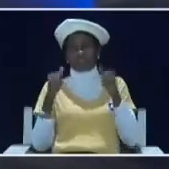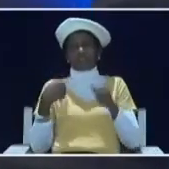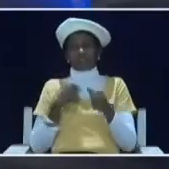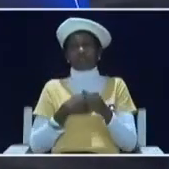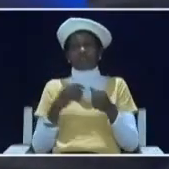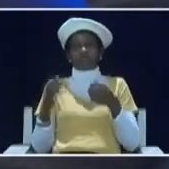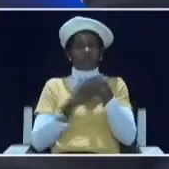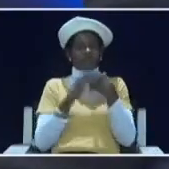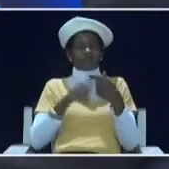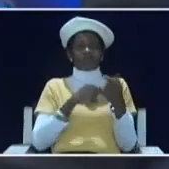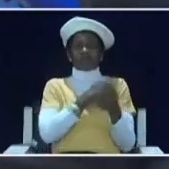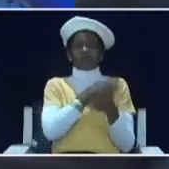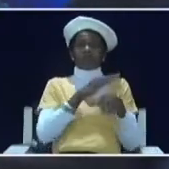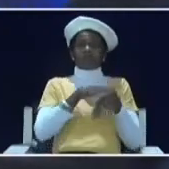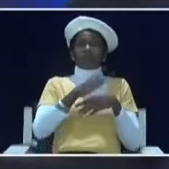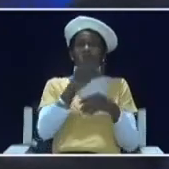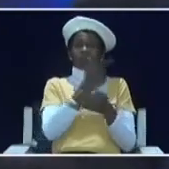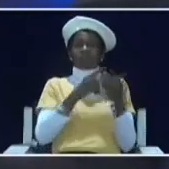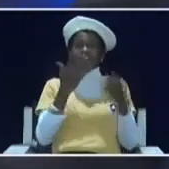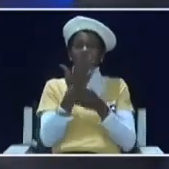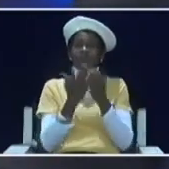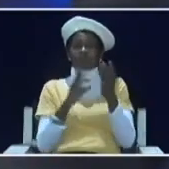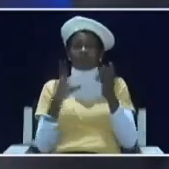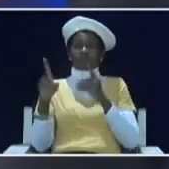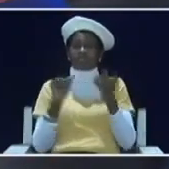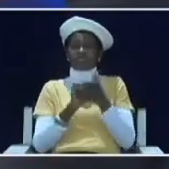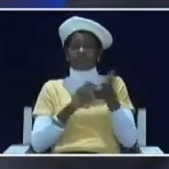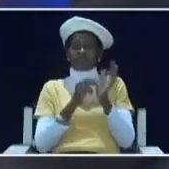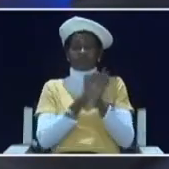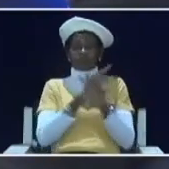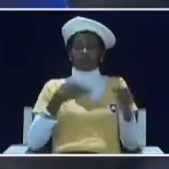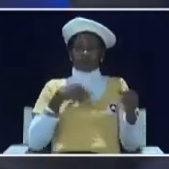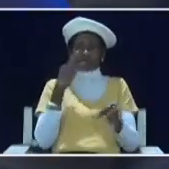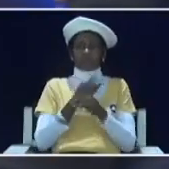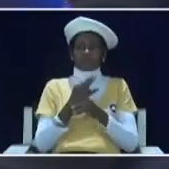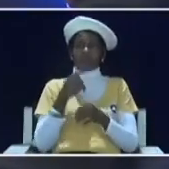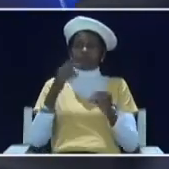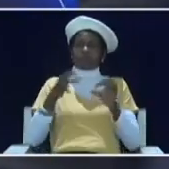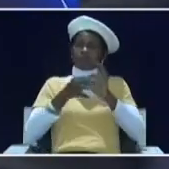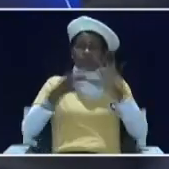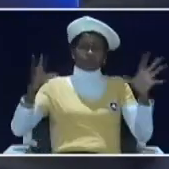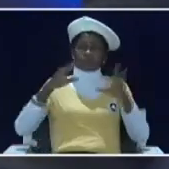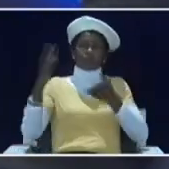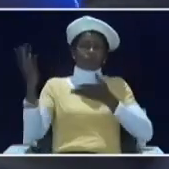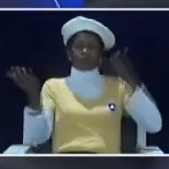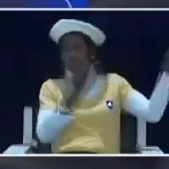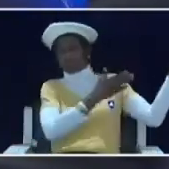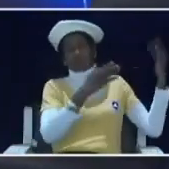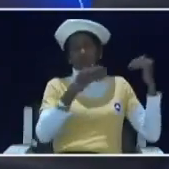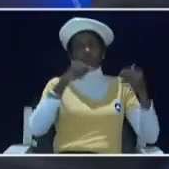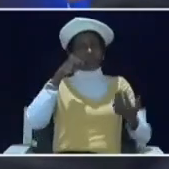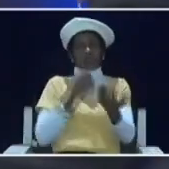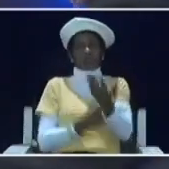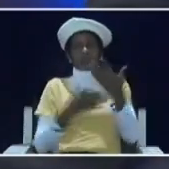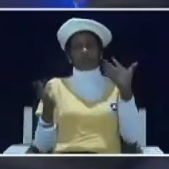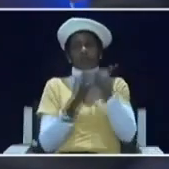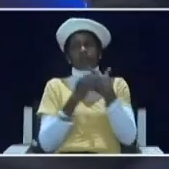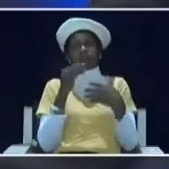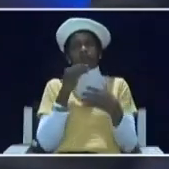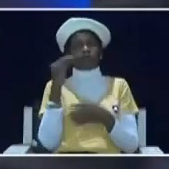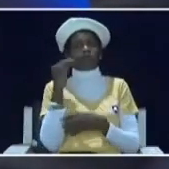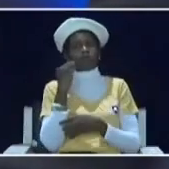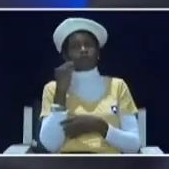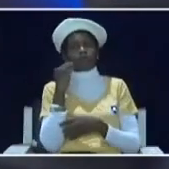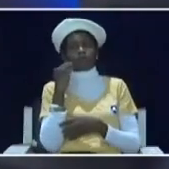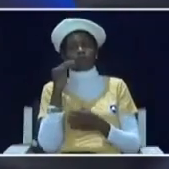to the hospital after the laying of hands? Does that mean that we don't have faith? So we told them to discharge us, that we are going for prayers, and